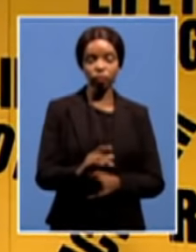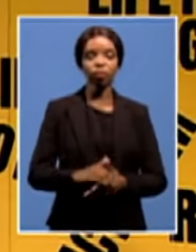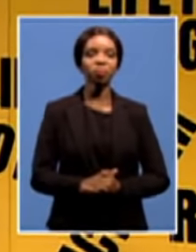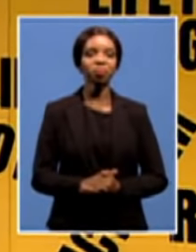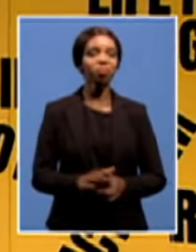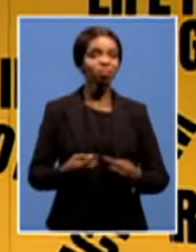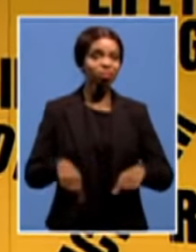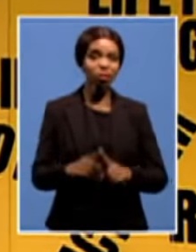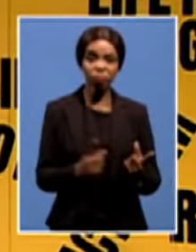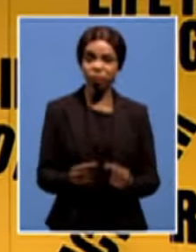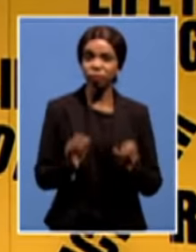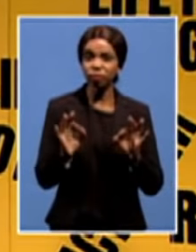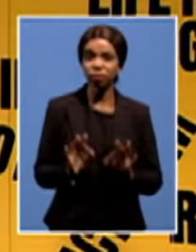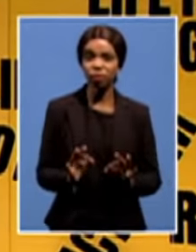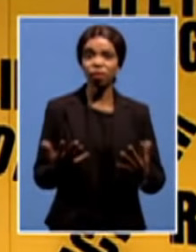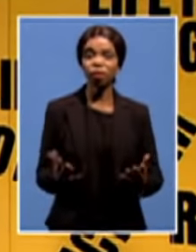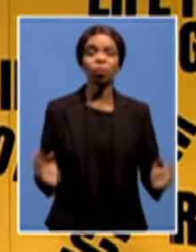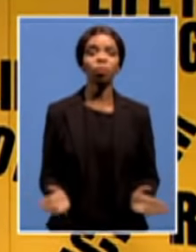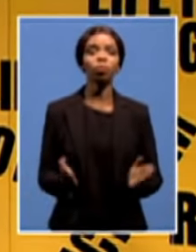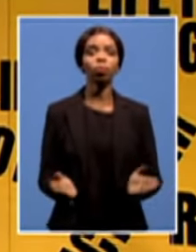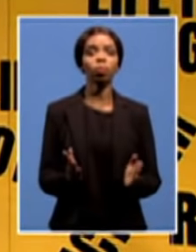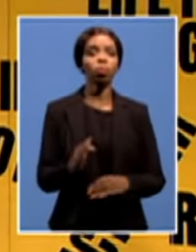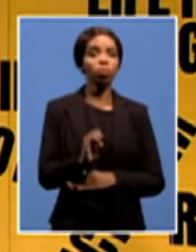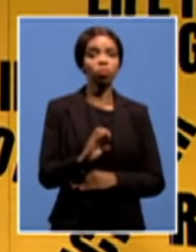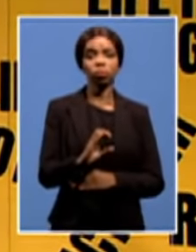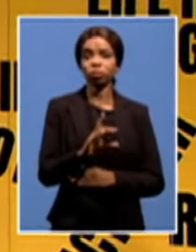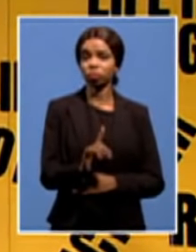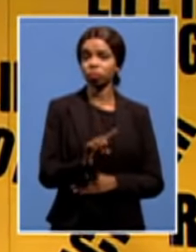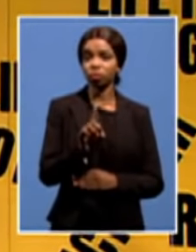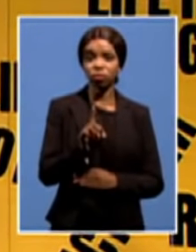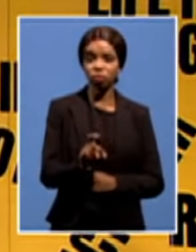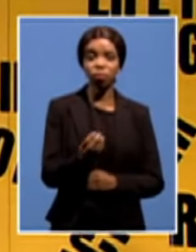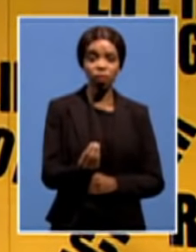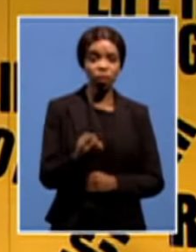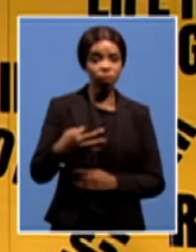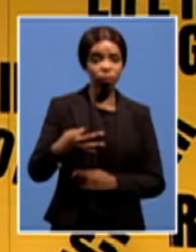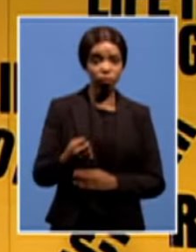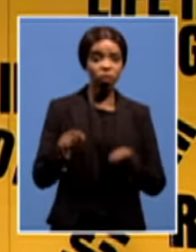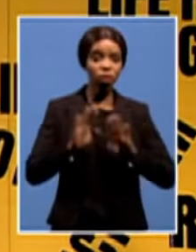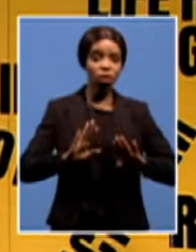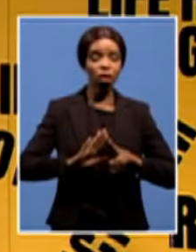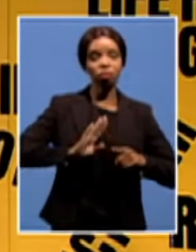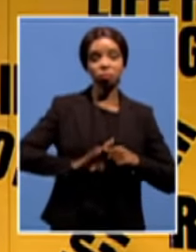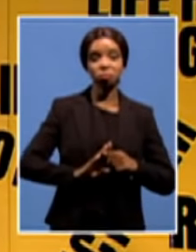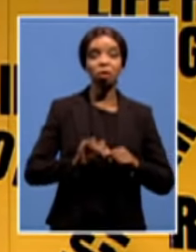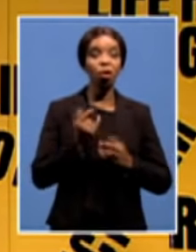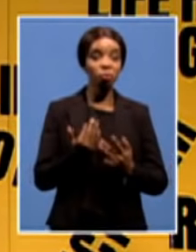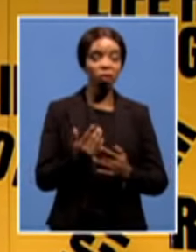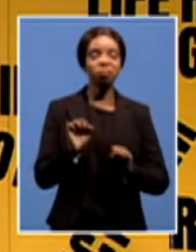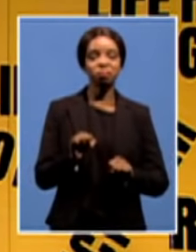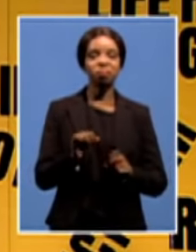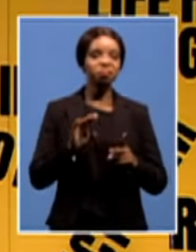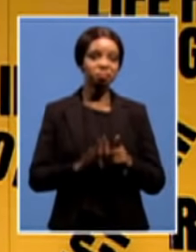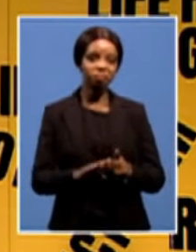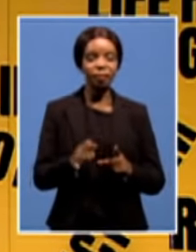to promote quality early childhood development? You can choose from the usual three colors. Green is for yes, yellow maybe,